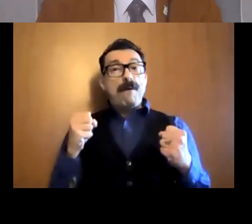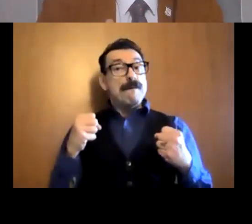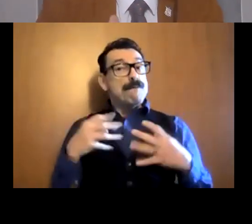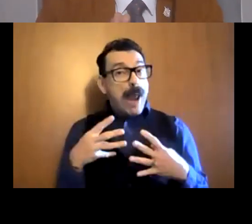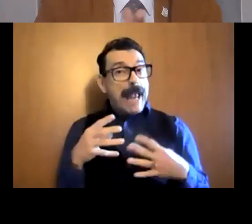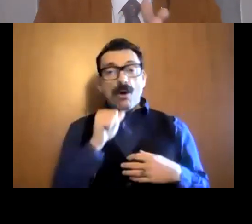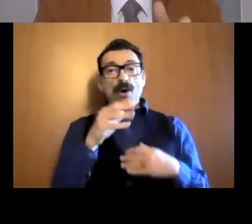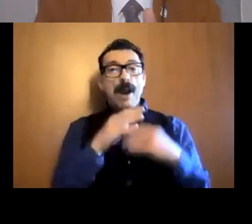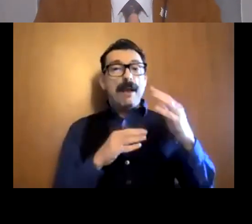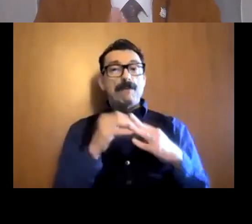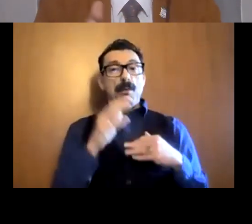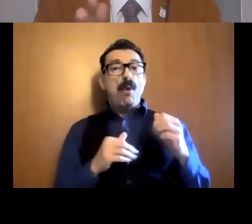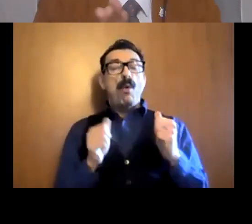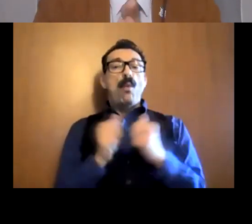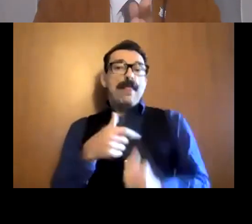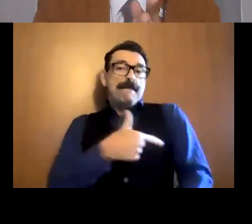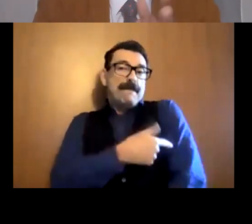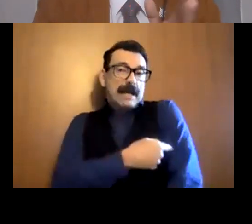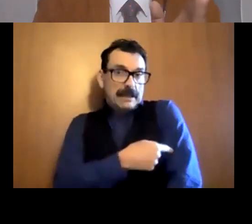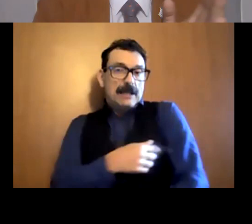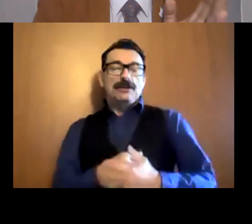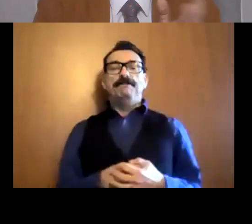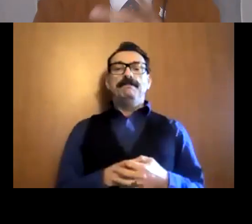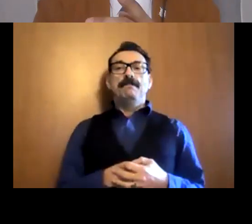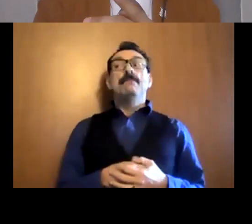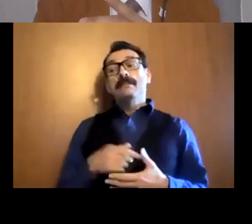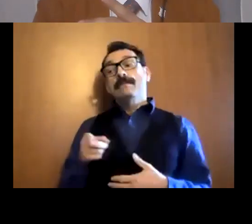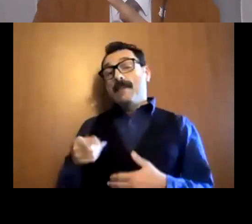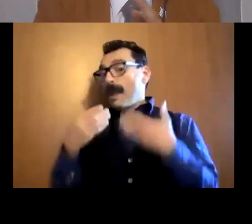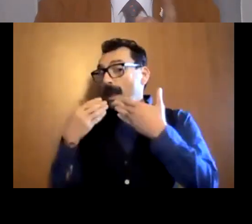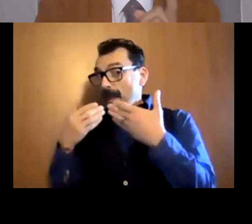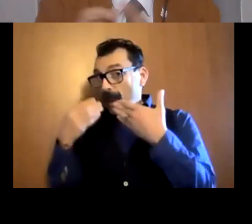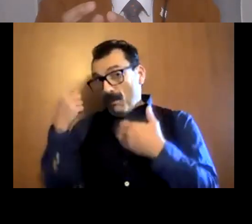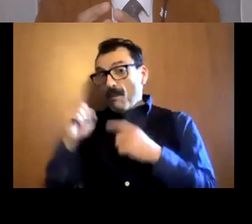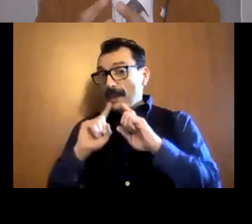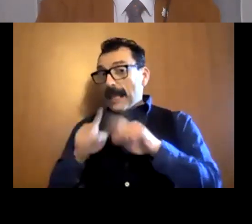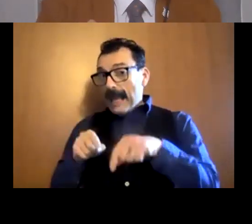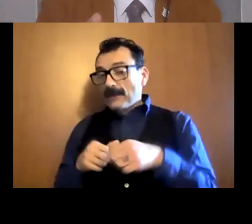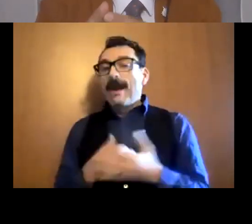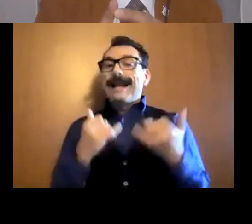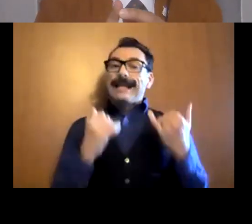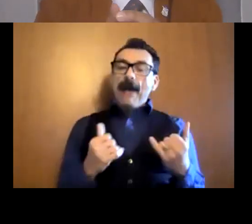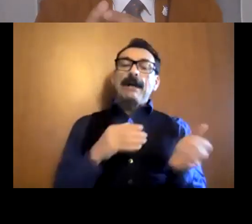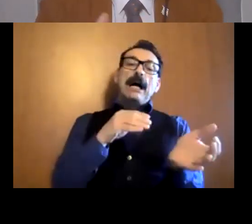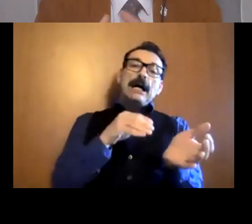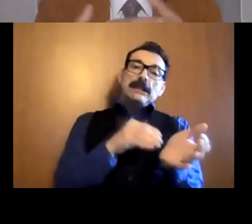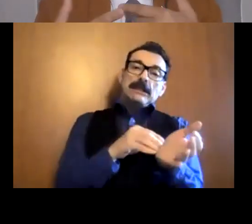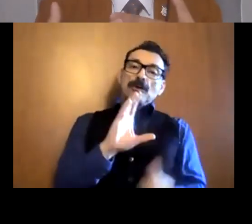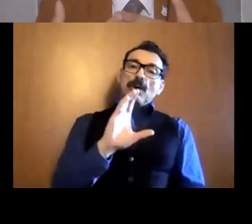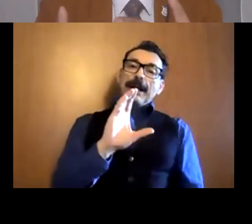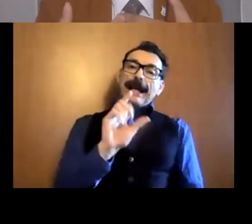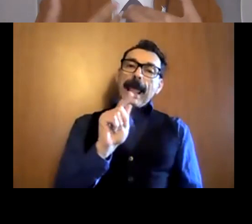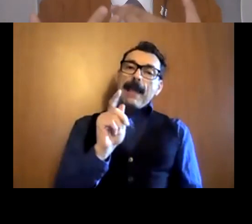for that thorough answer. Very much so. Dr. Clayborne, my next question is to you, but you also have